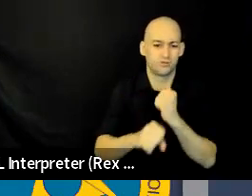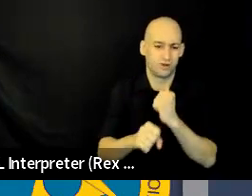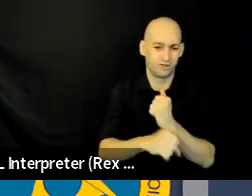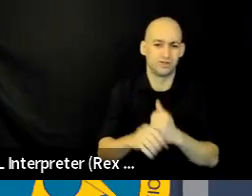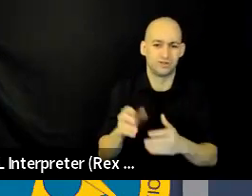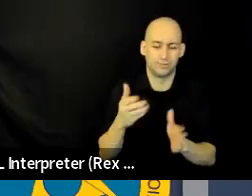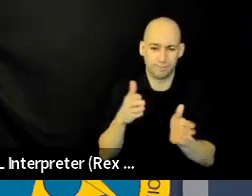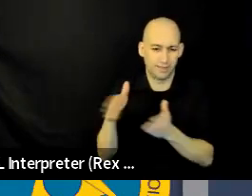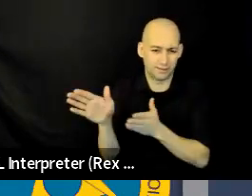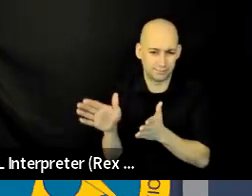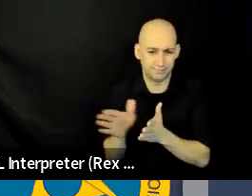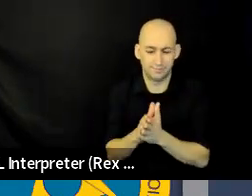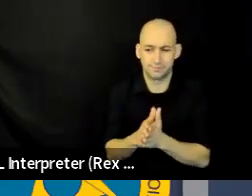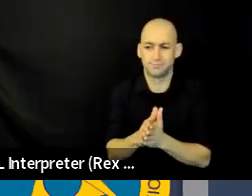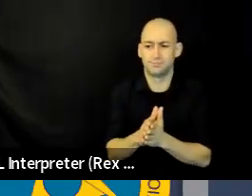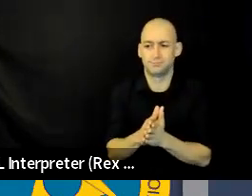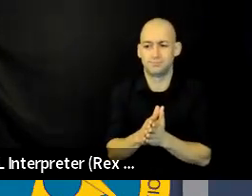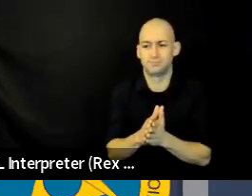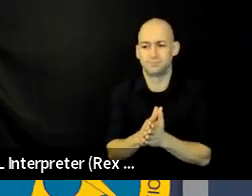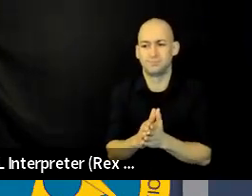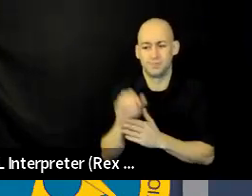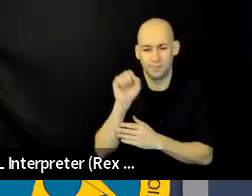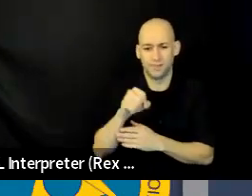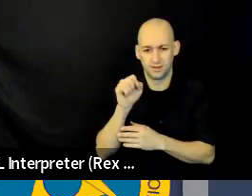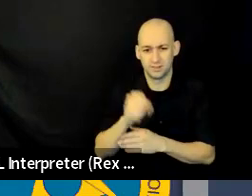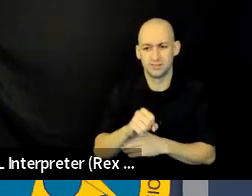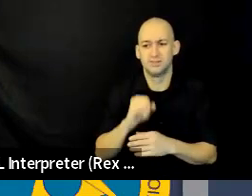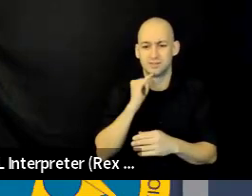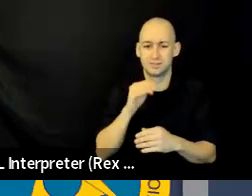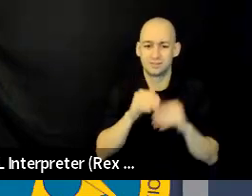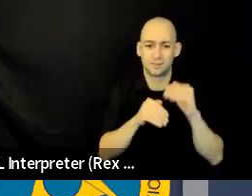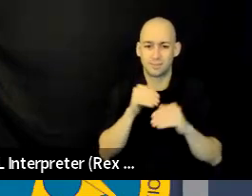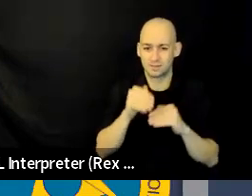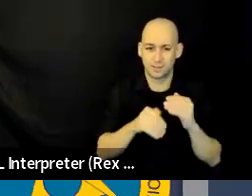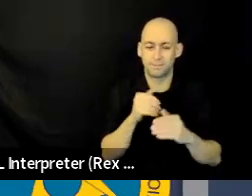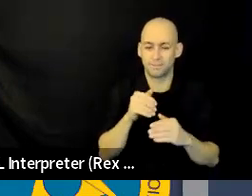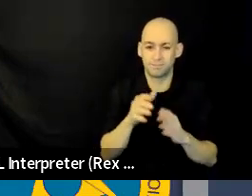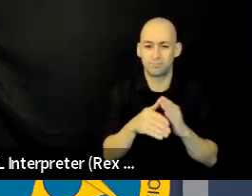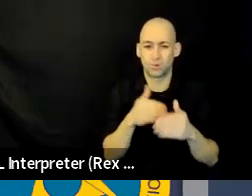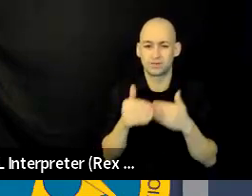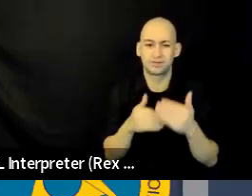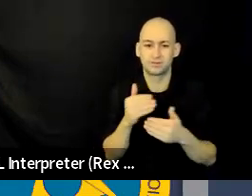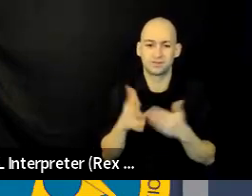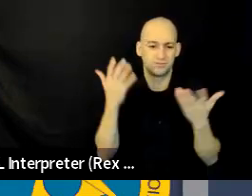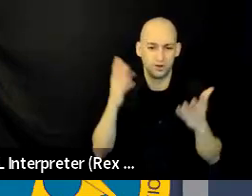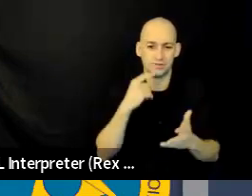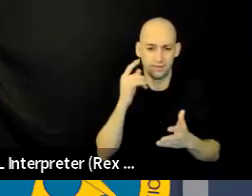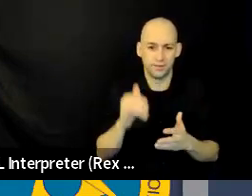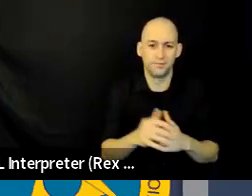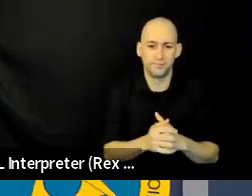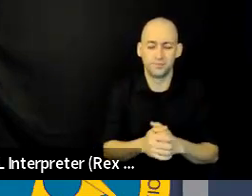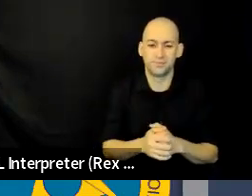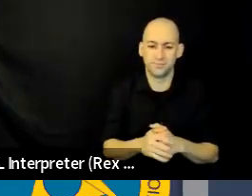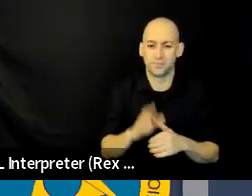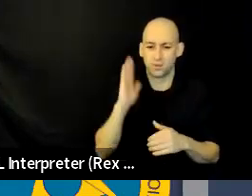on. So yes, and it very much is an iterative process, as I had mentioned. So we certainly are going to have an